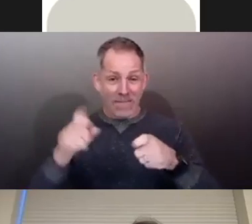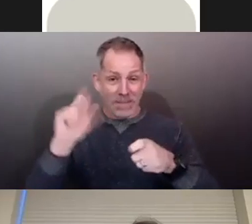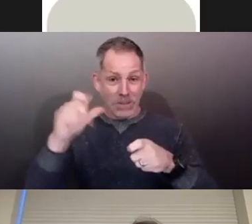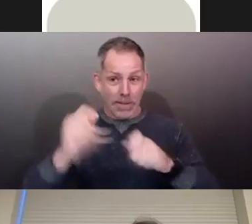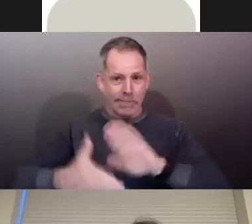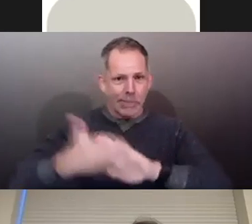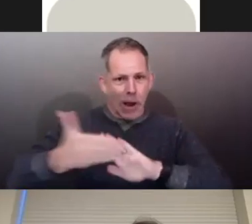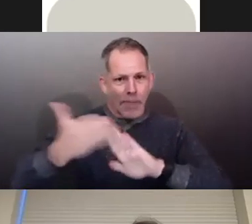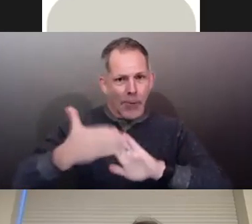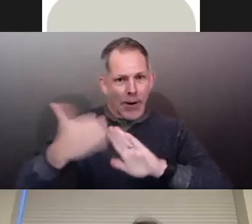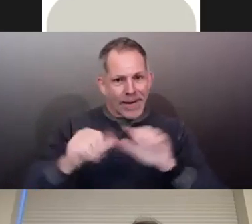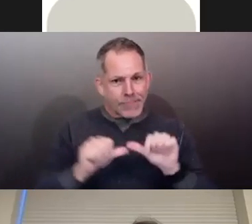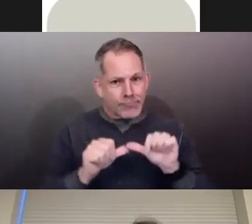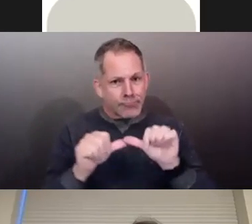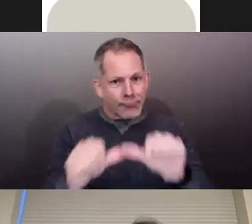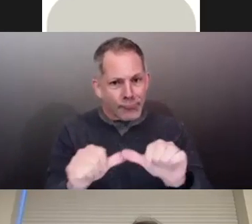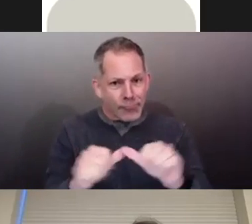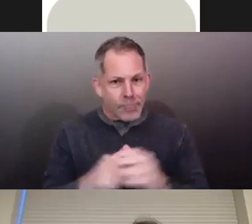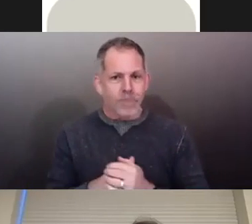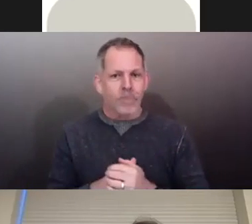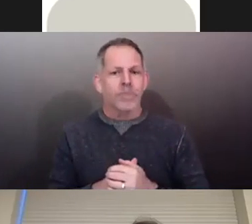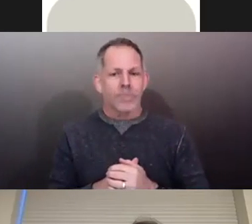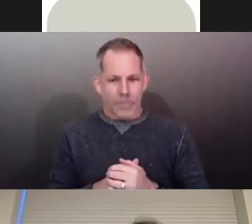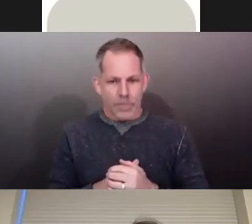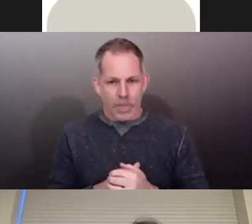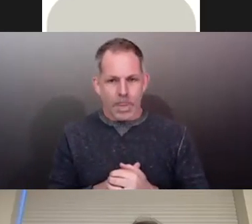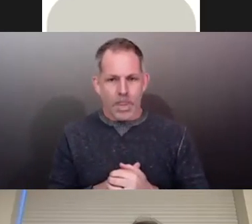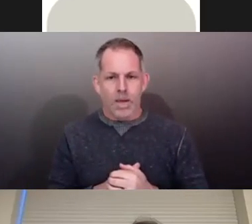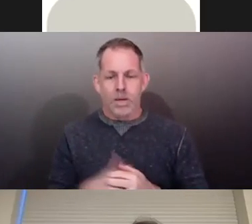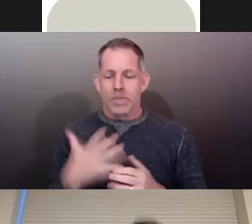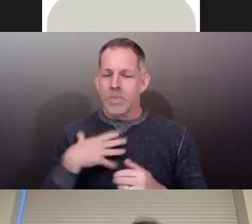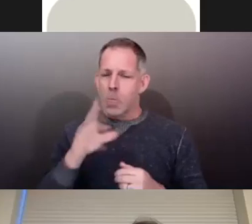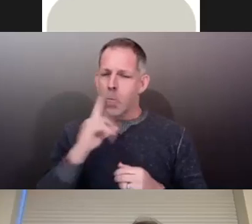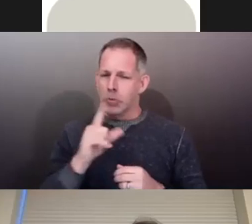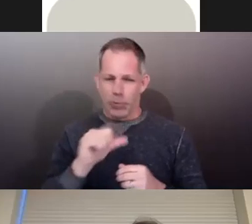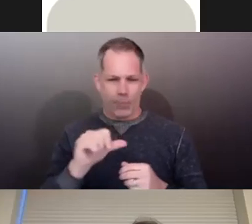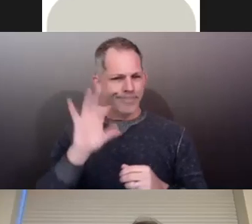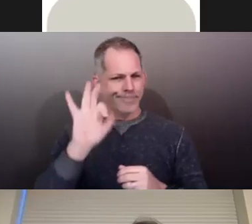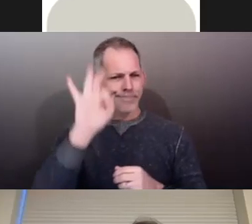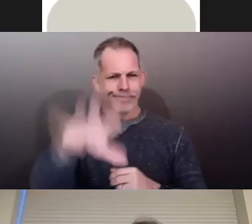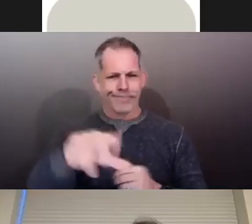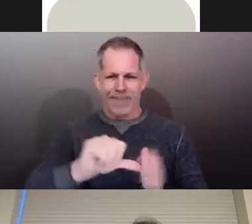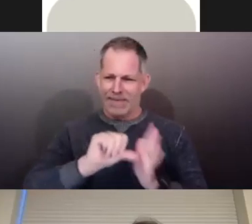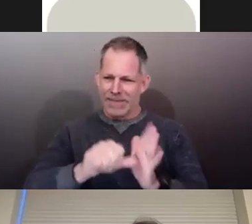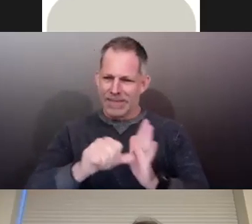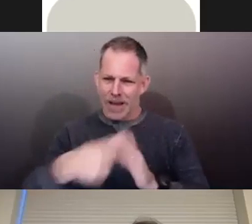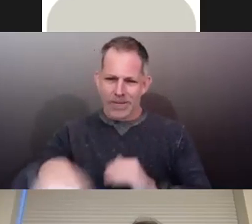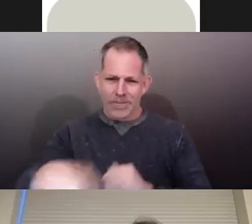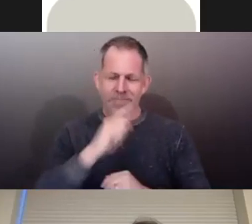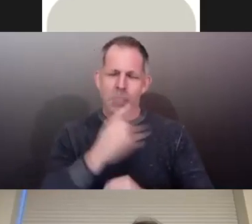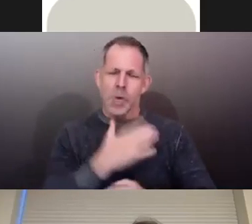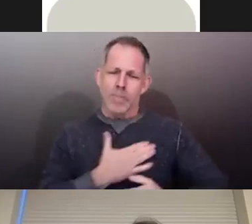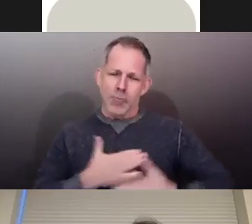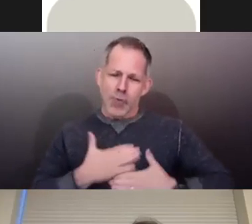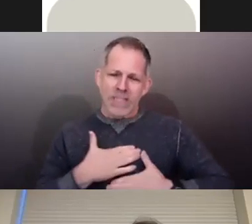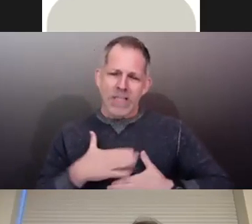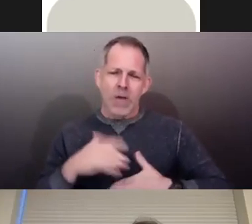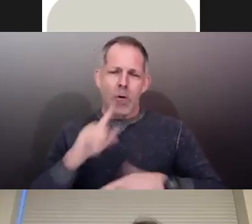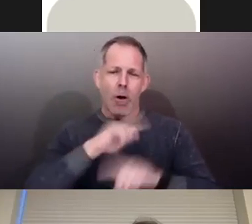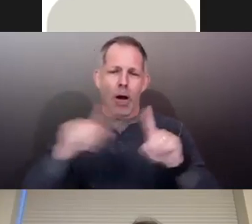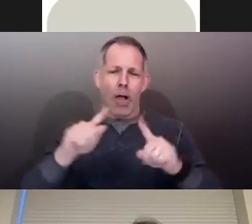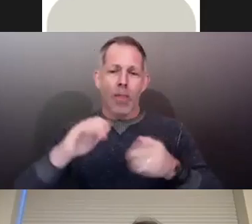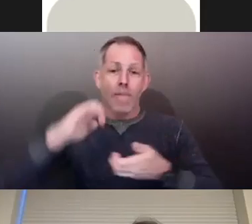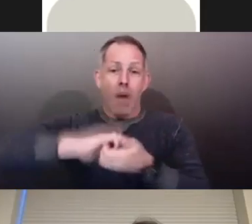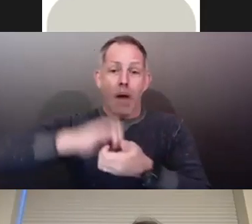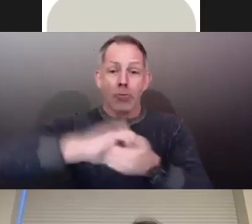partners. But I just really want to emphasize, I greatly appreciate the partnership we've had with the Health District, the County Council, and other